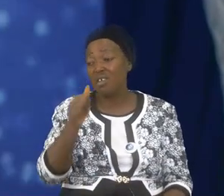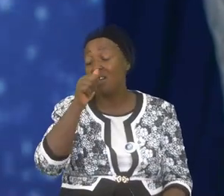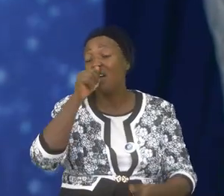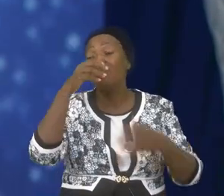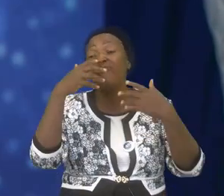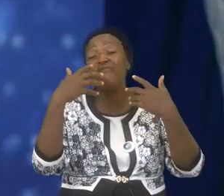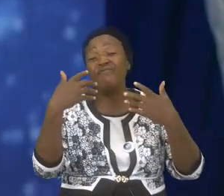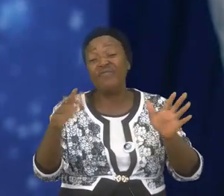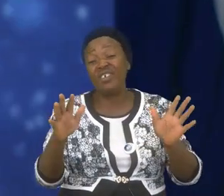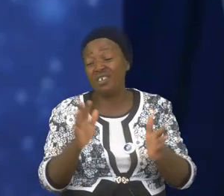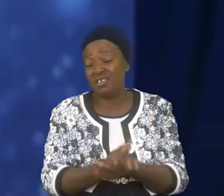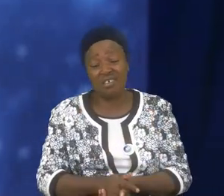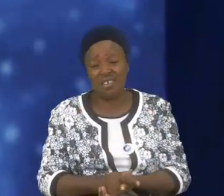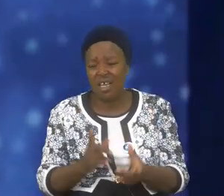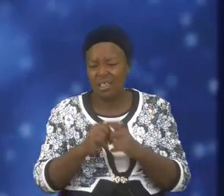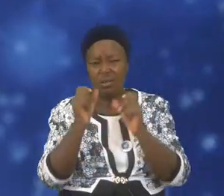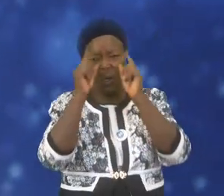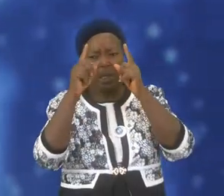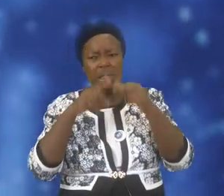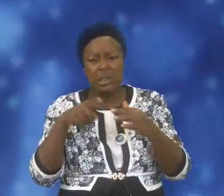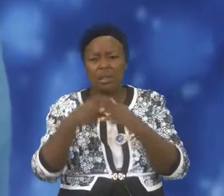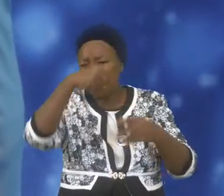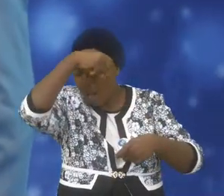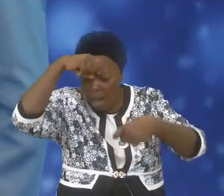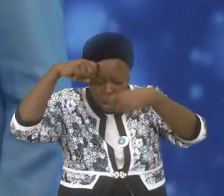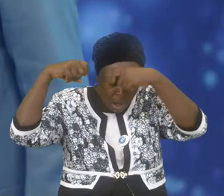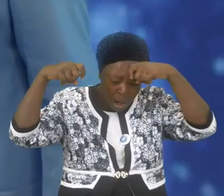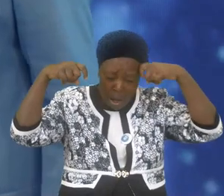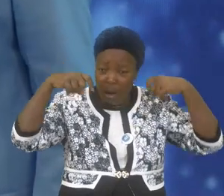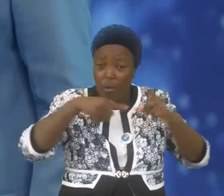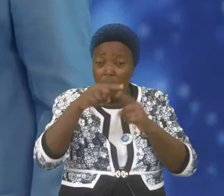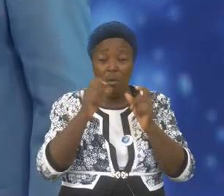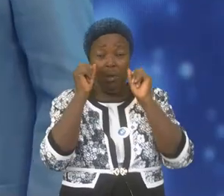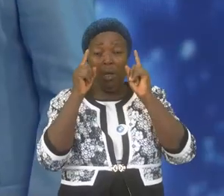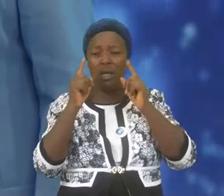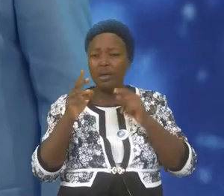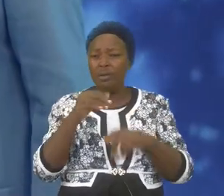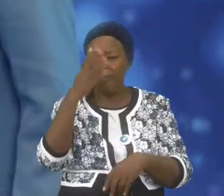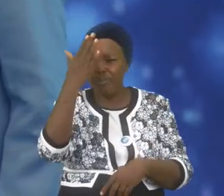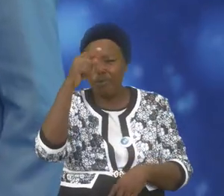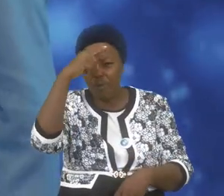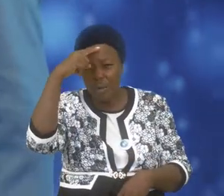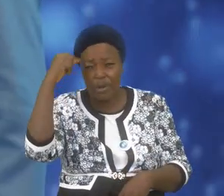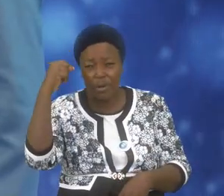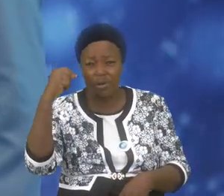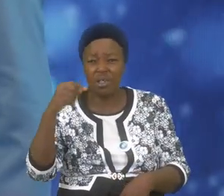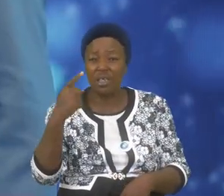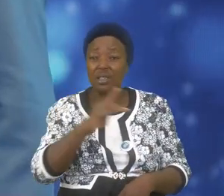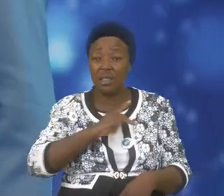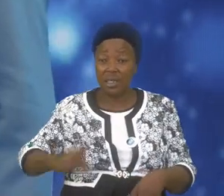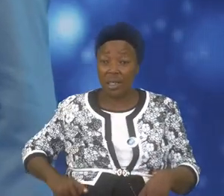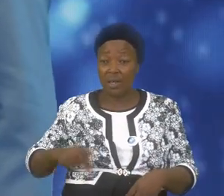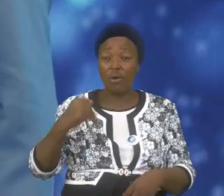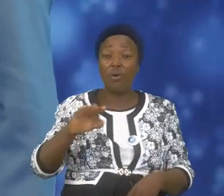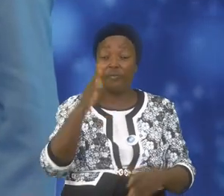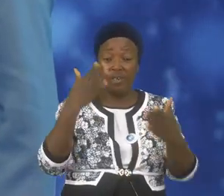woke up. Because the king of death, the destroyer, is knocking at the door. And he's saying, I'm